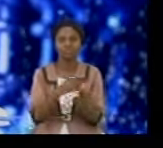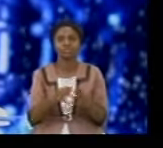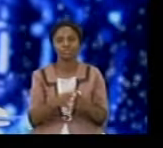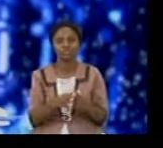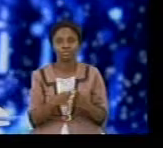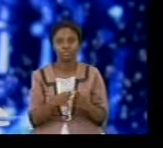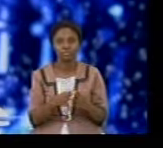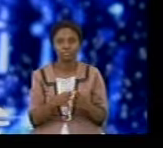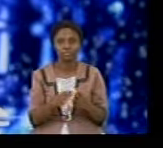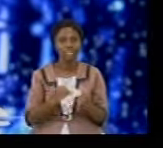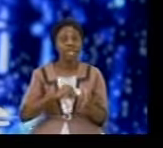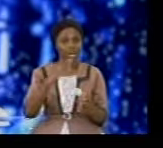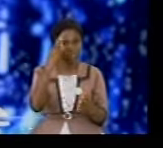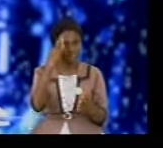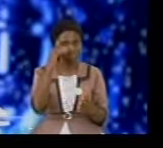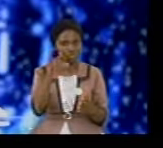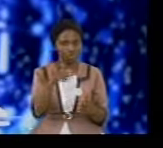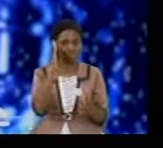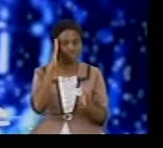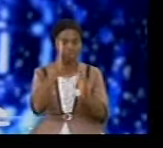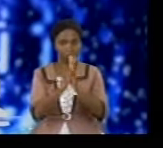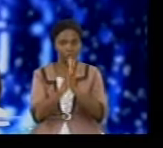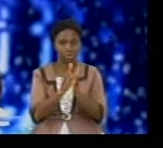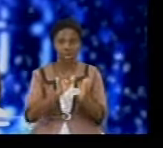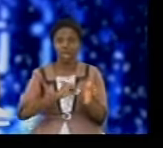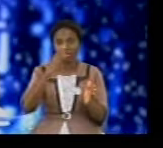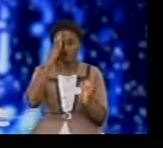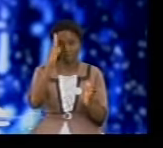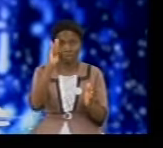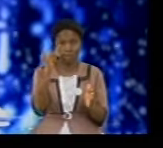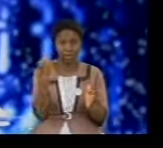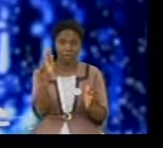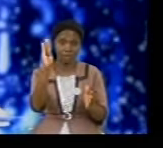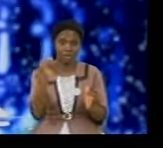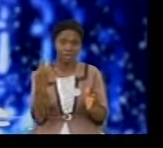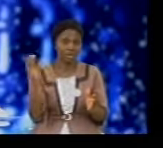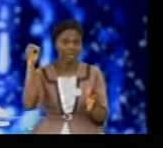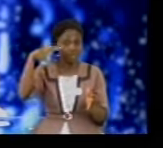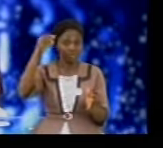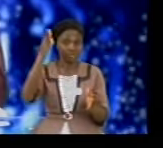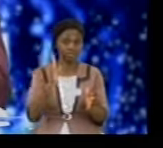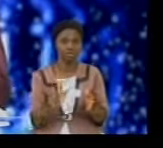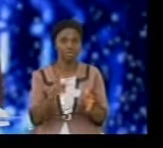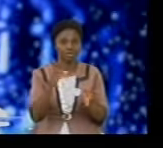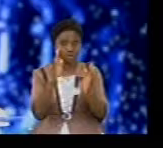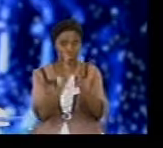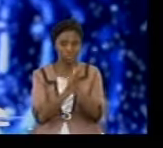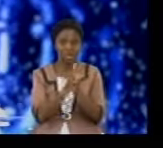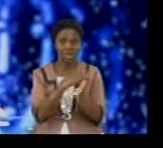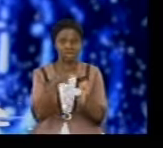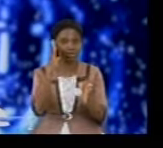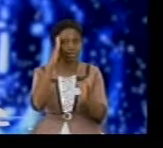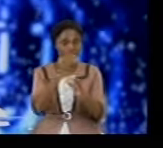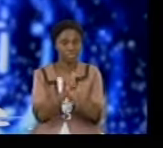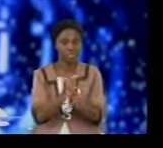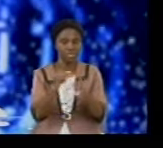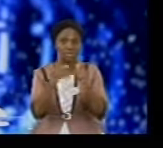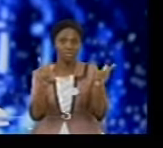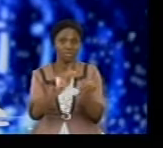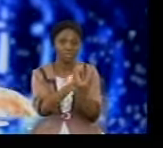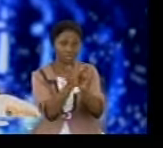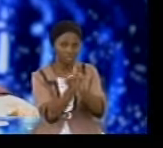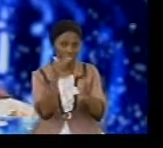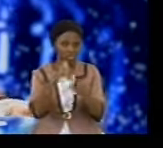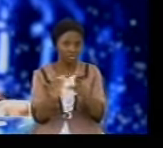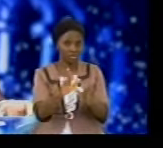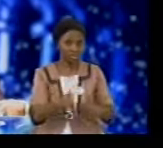I know you will pray. And I know by the grace of God, your prayer will bring about a great change into your life today. And thereafter, you